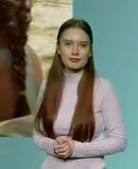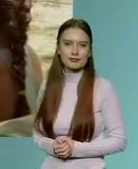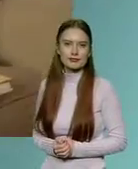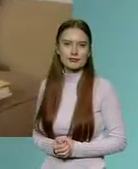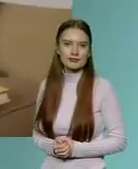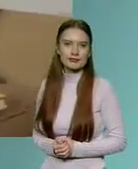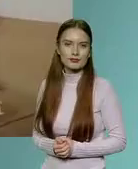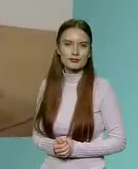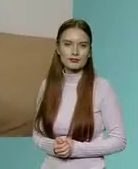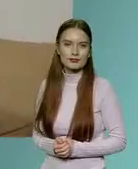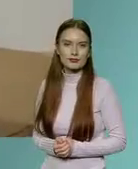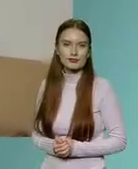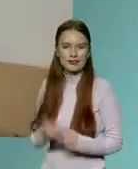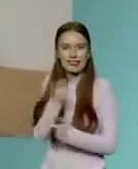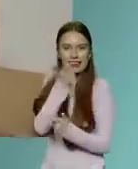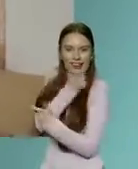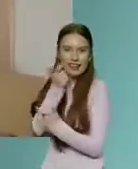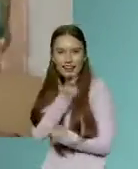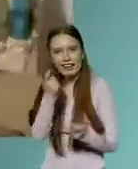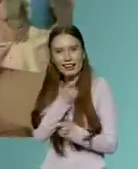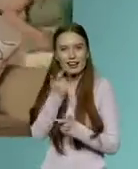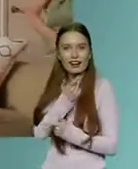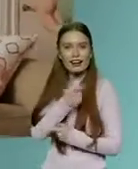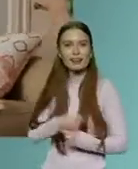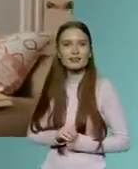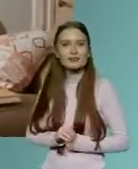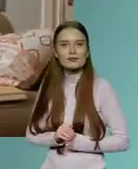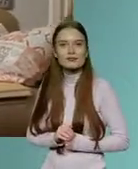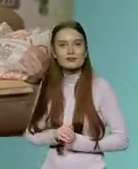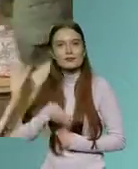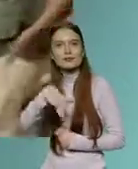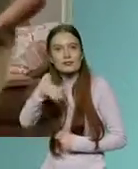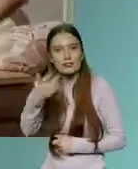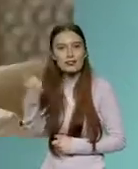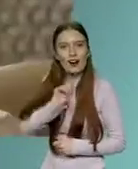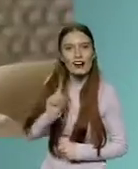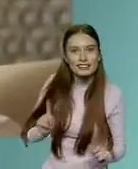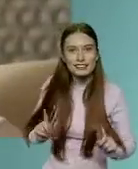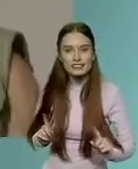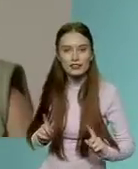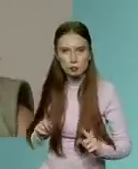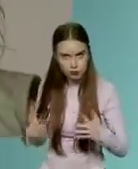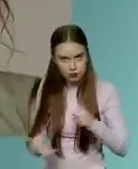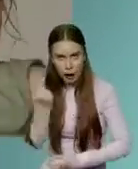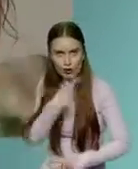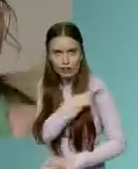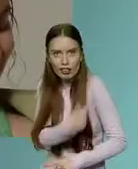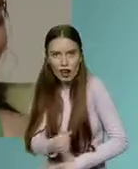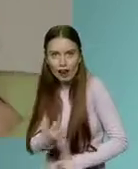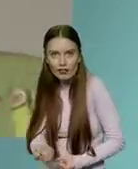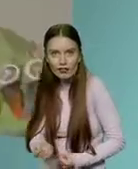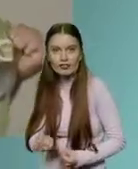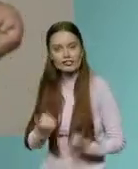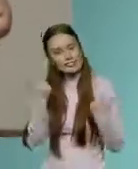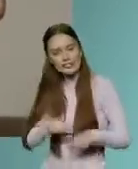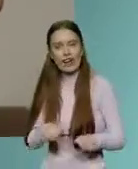It collects the tomato in its beak and goes at the living room. Dad, guess what? You found your feather? Yes.